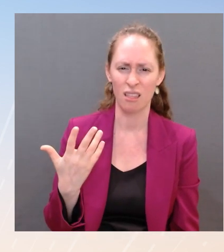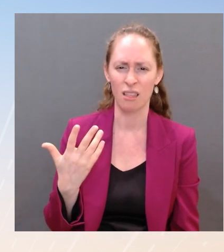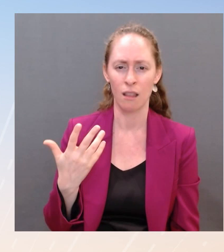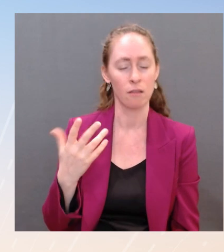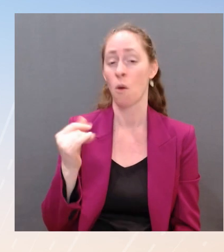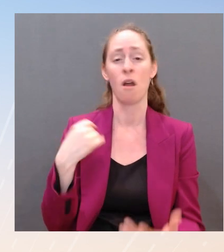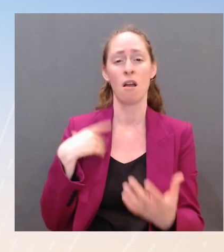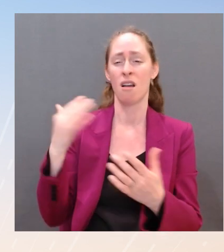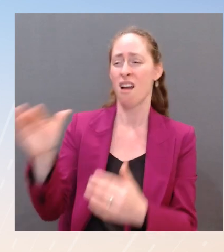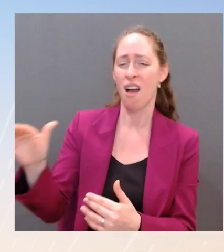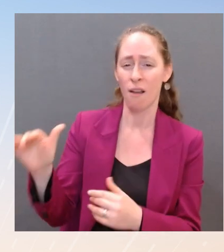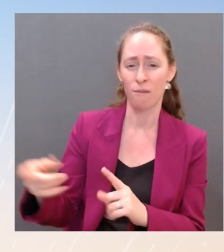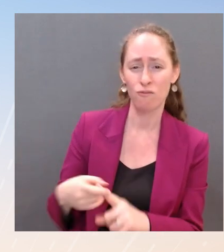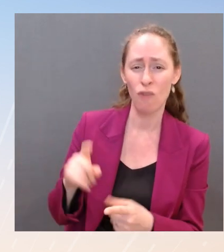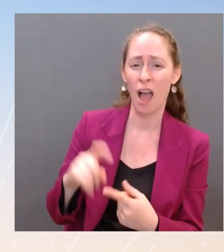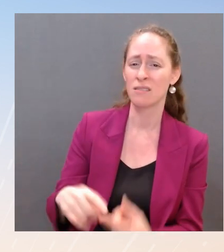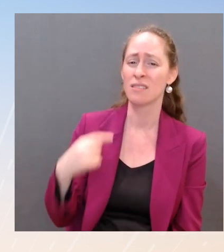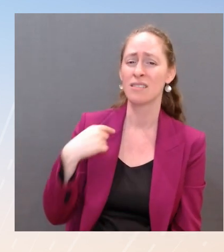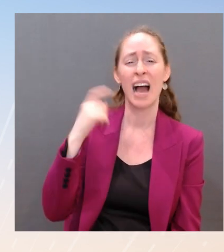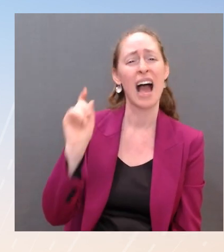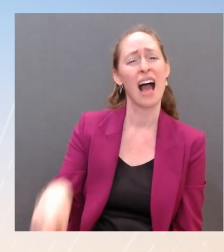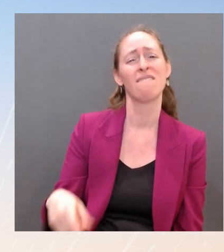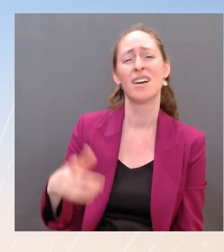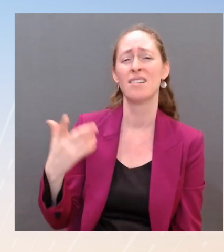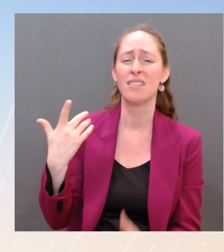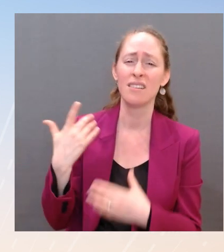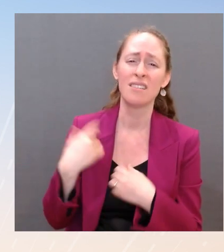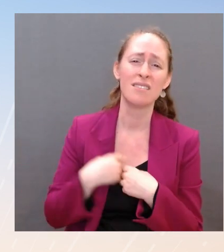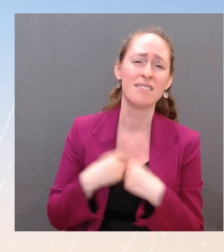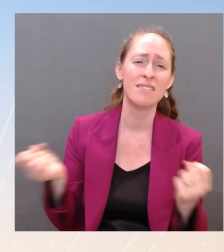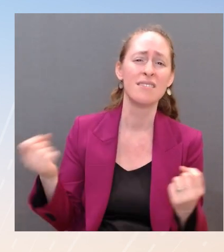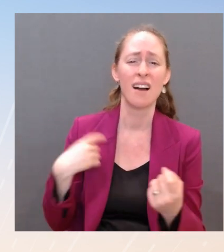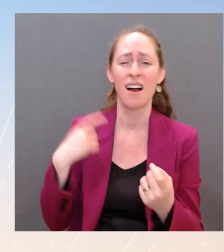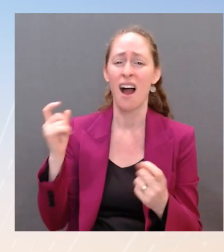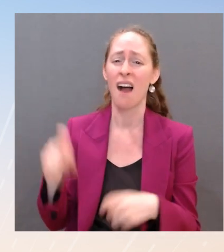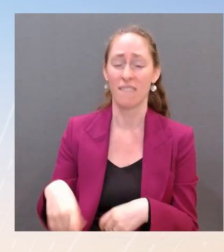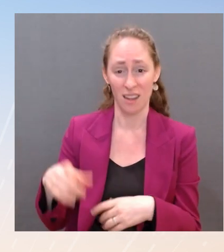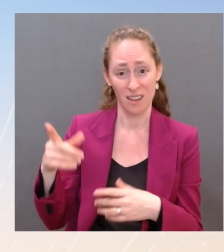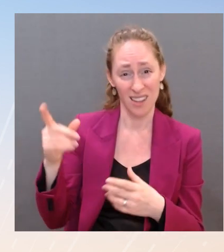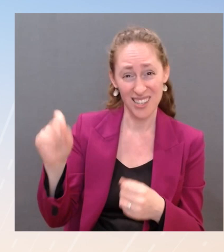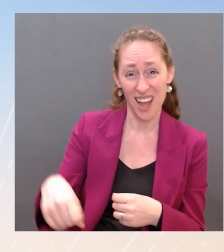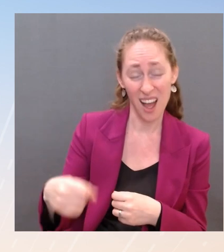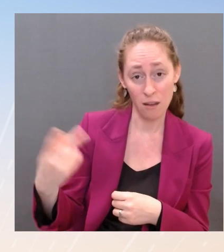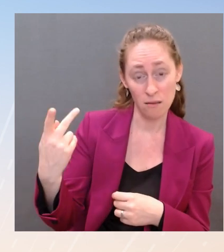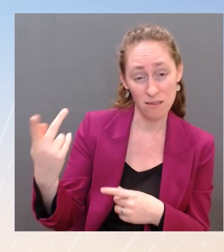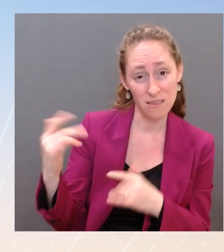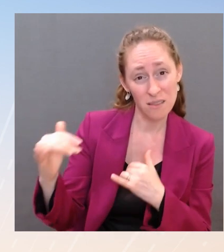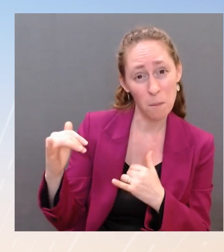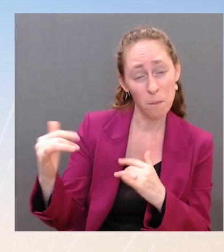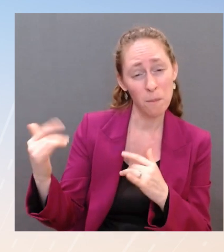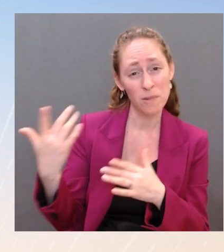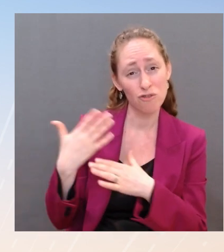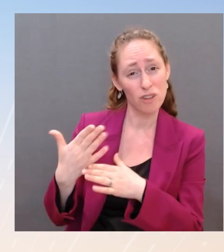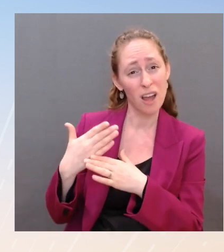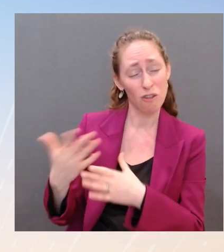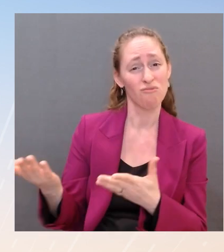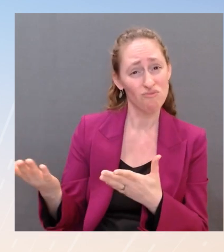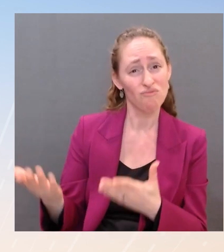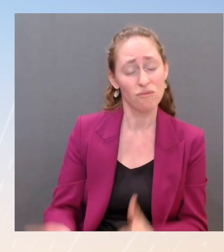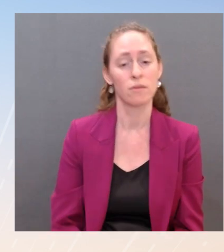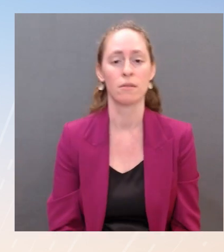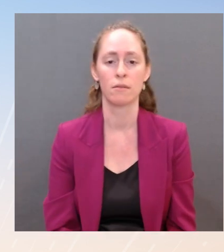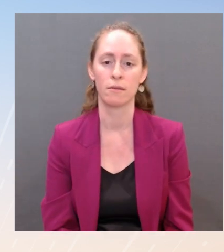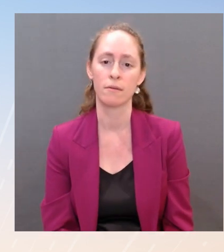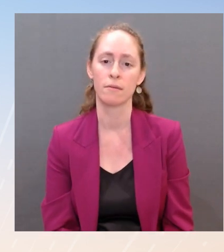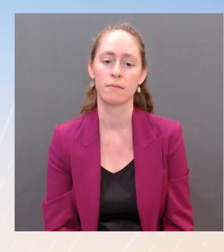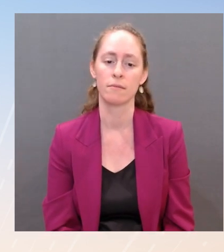share, because vulnerability is so powerful. And vulnerability is the enemy to anything